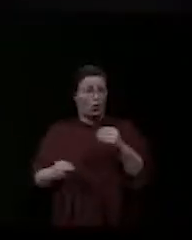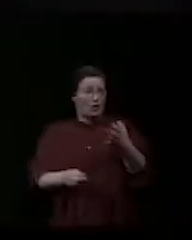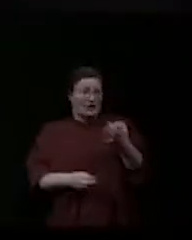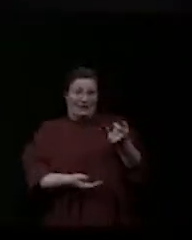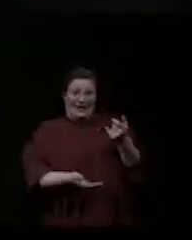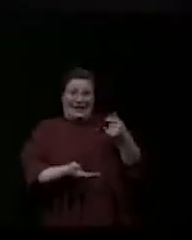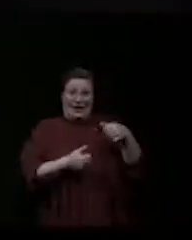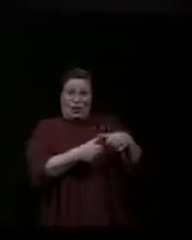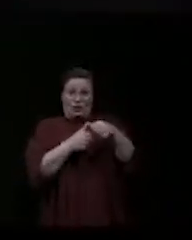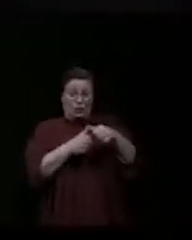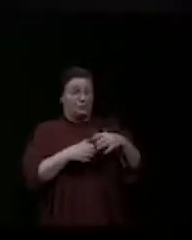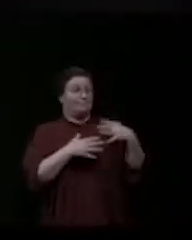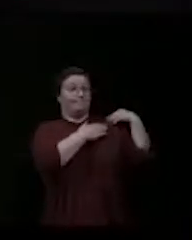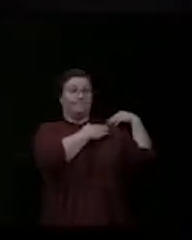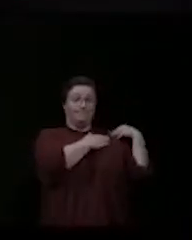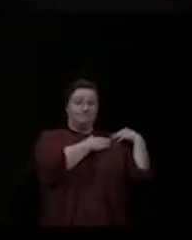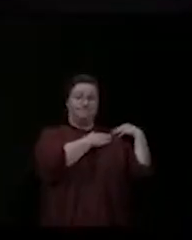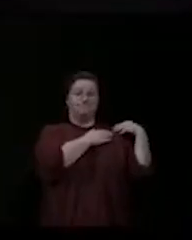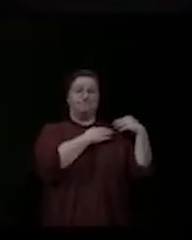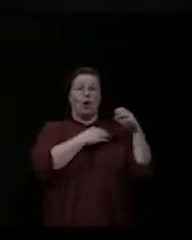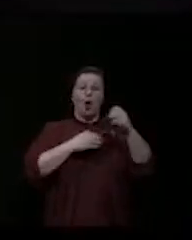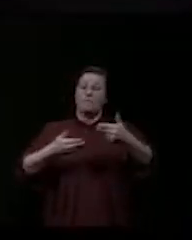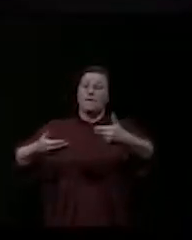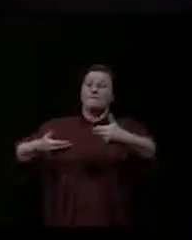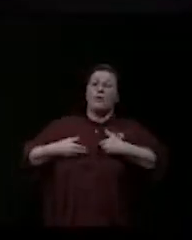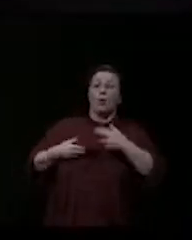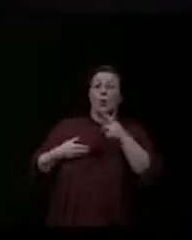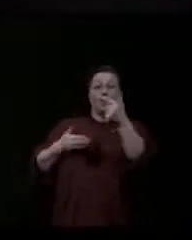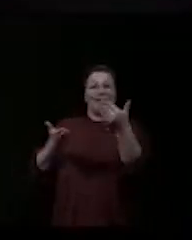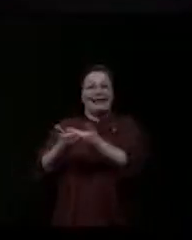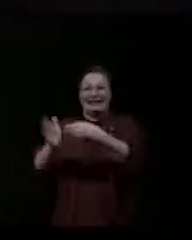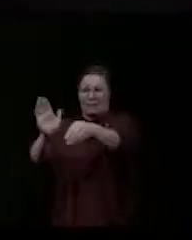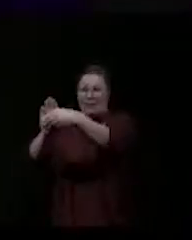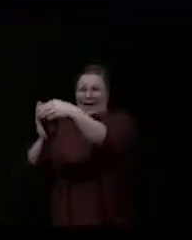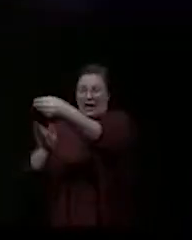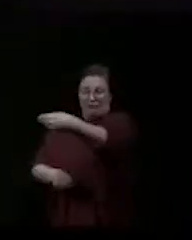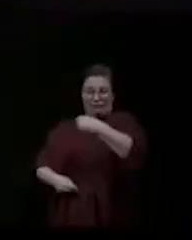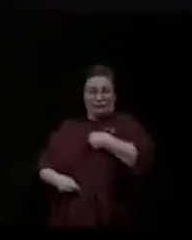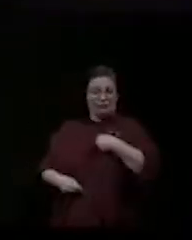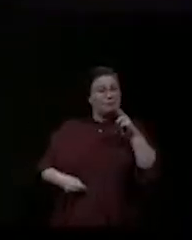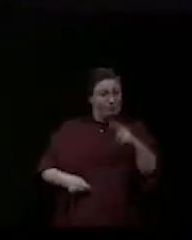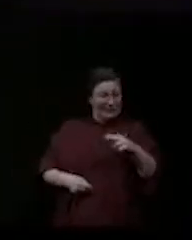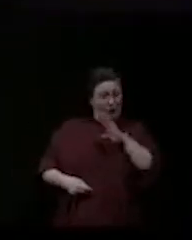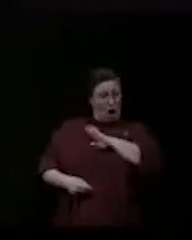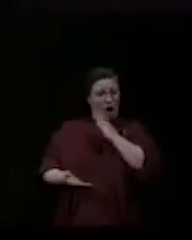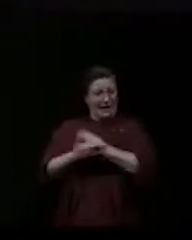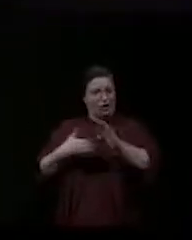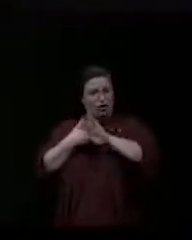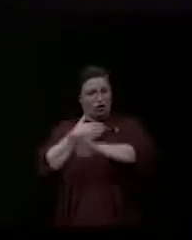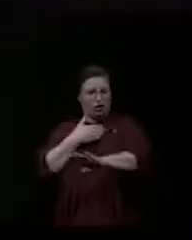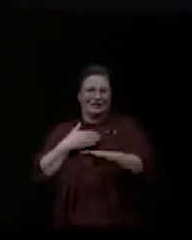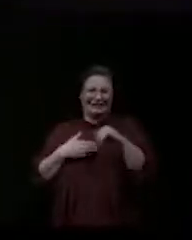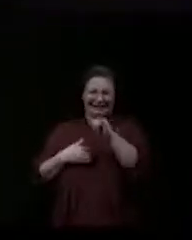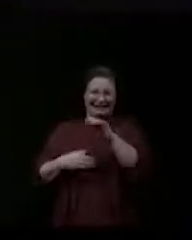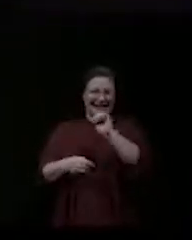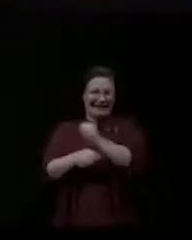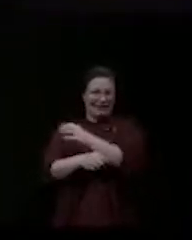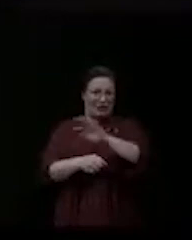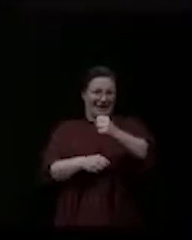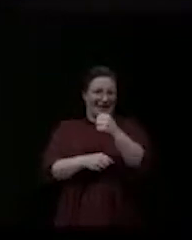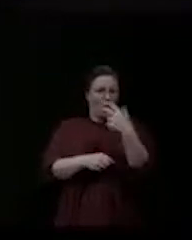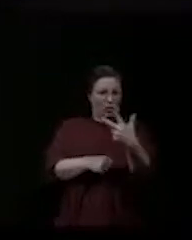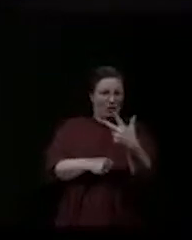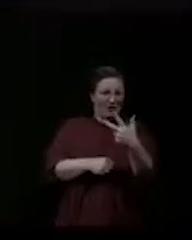funding from abroad, a right protected in the 1998 Declaration on Human